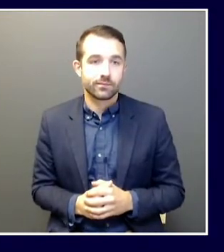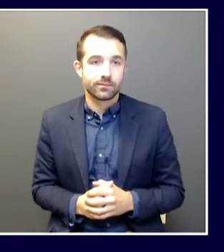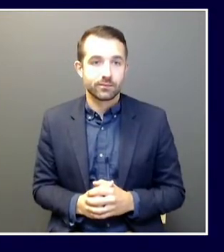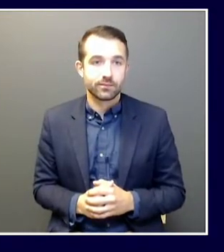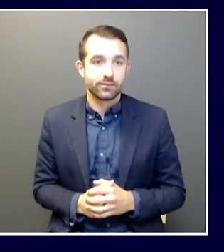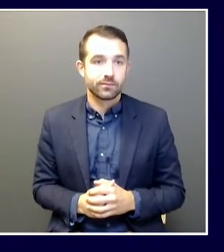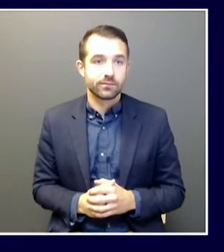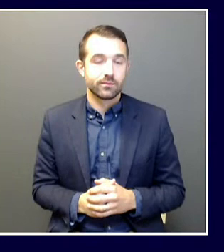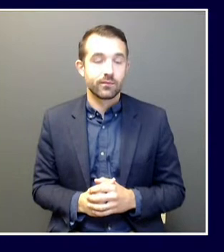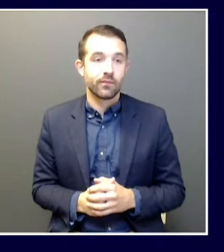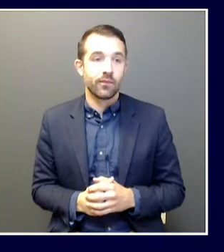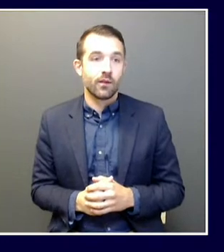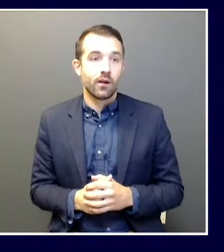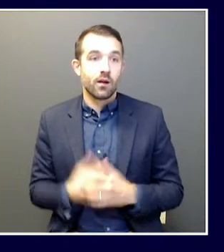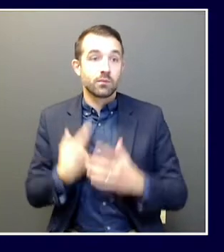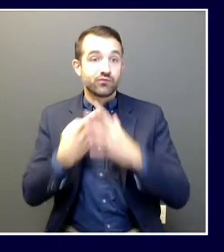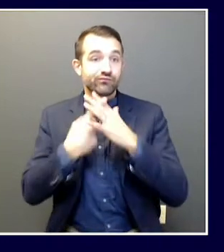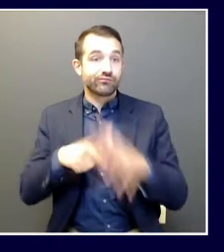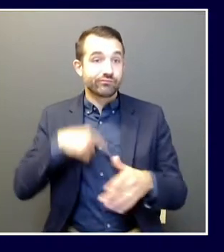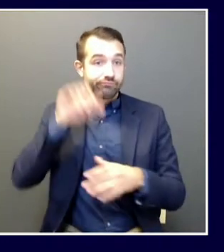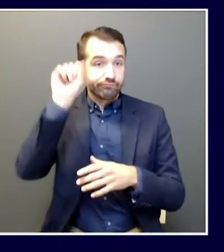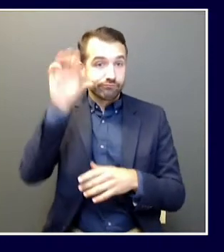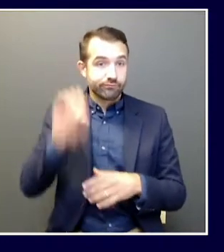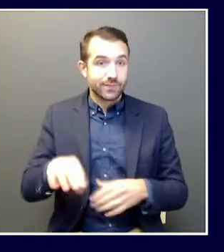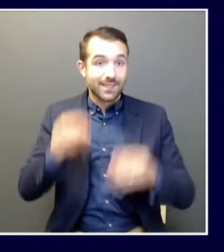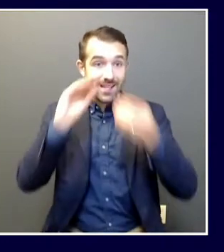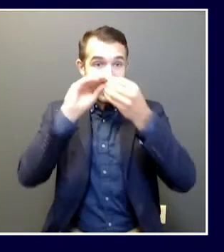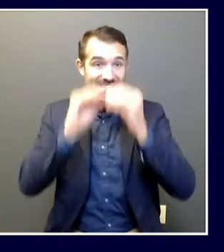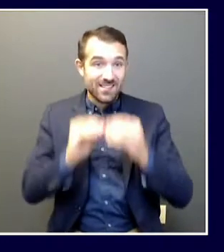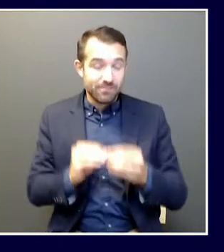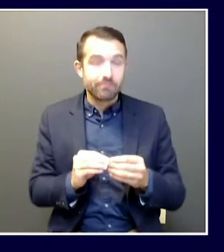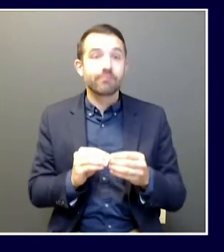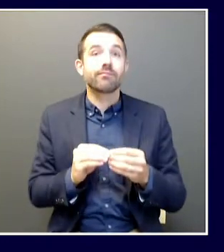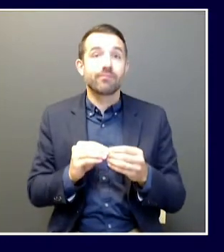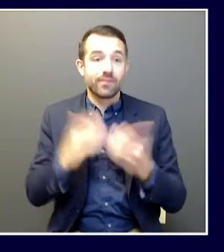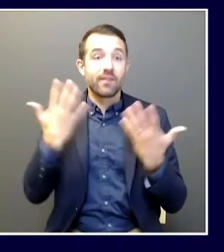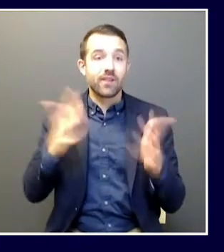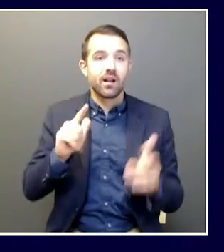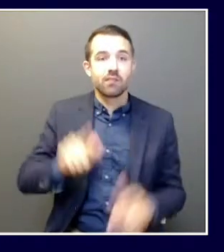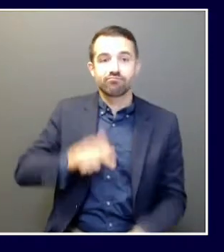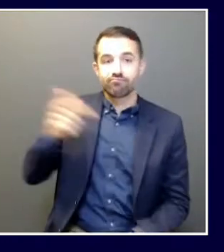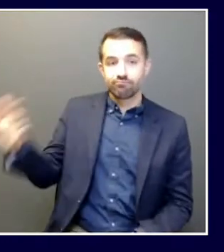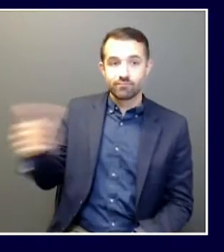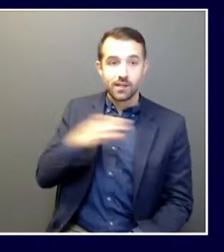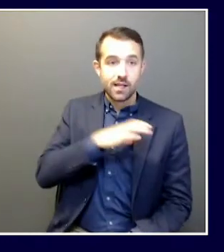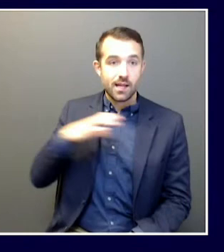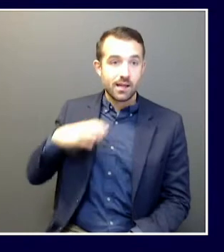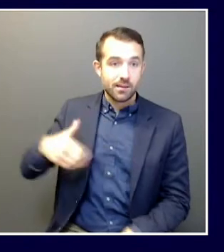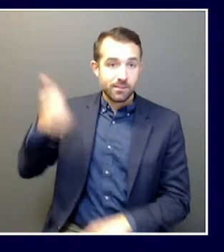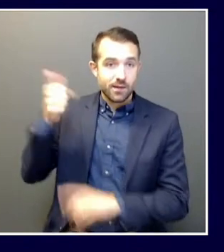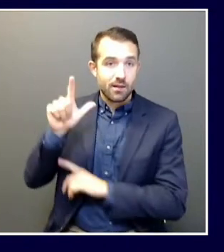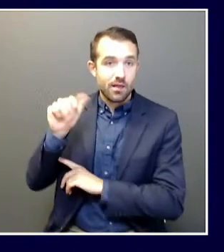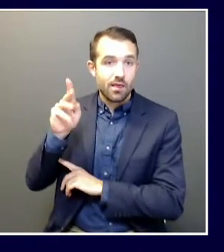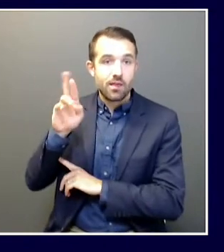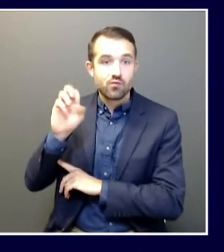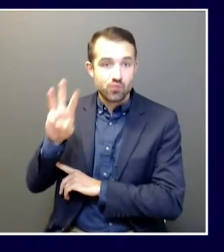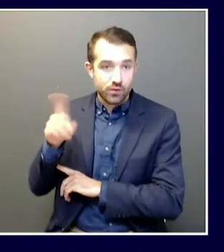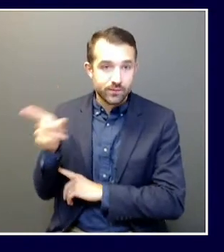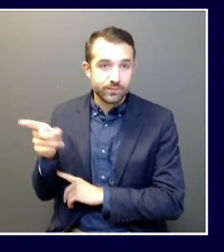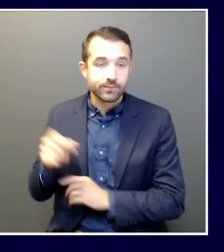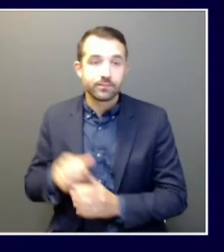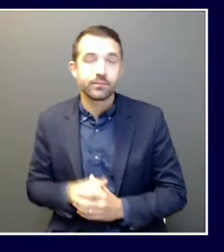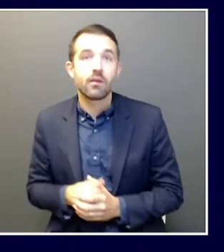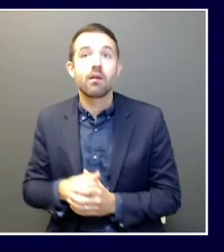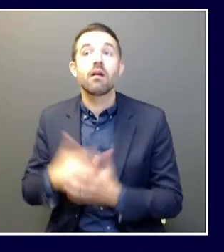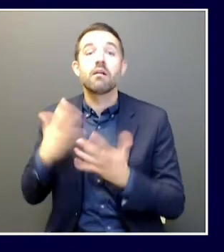providing an epidemiological update and then turn things over to Commissioner Wambrew before we turn to our colleagues in the media for some questions. Before